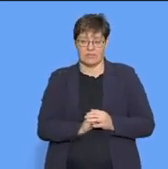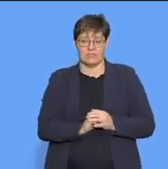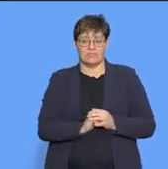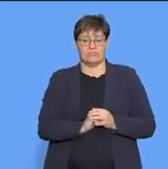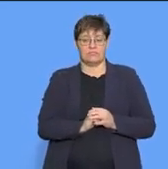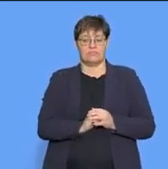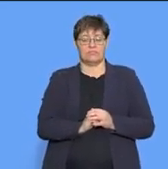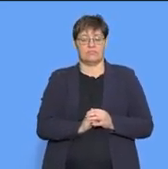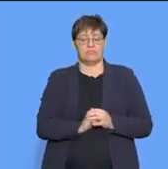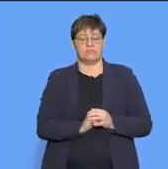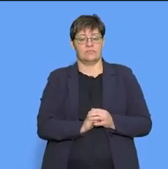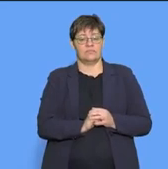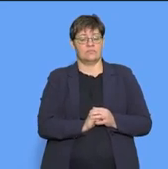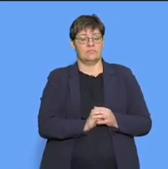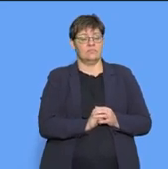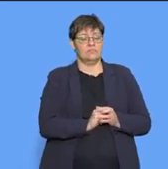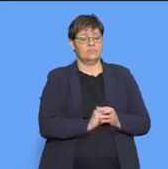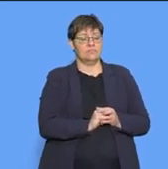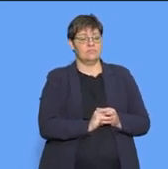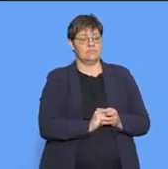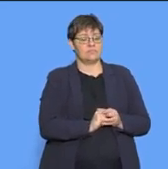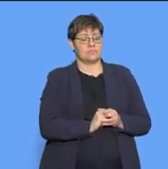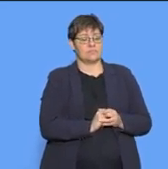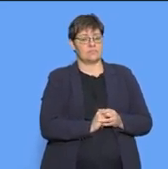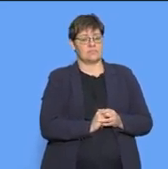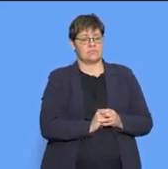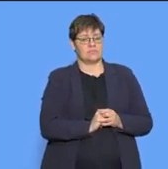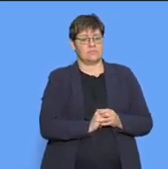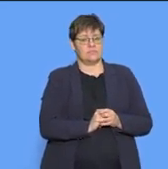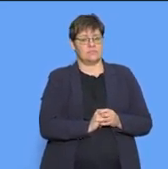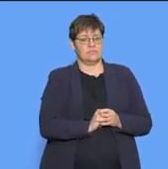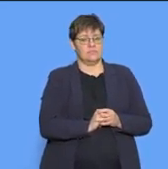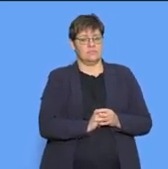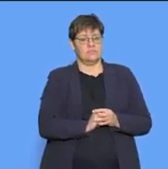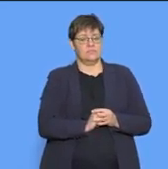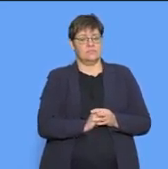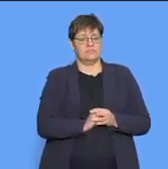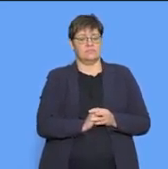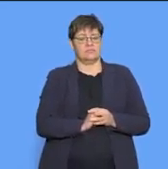the rounded off answer will be 87,38 units.